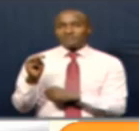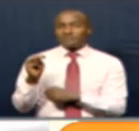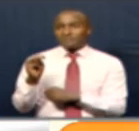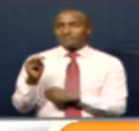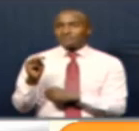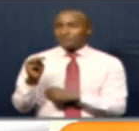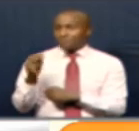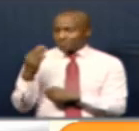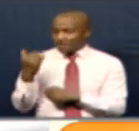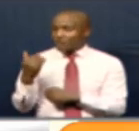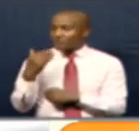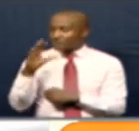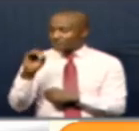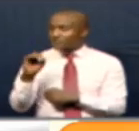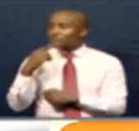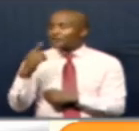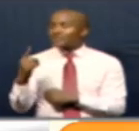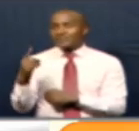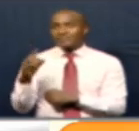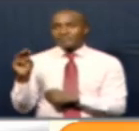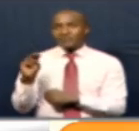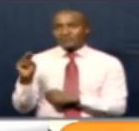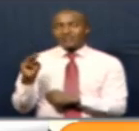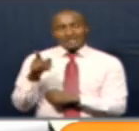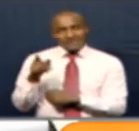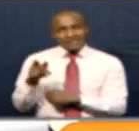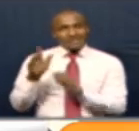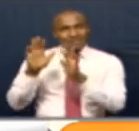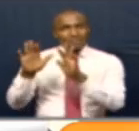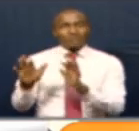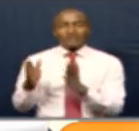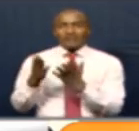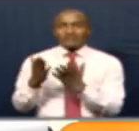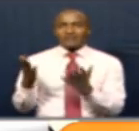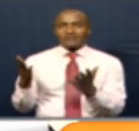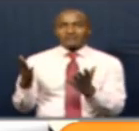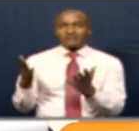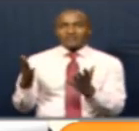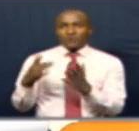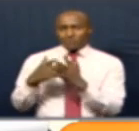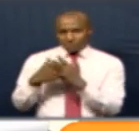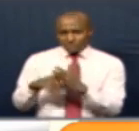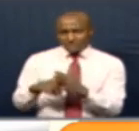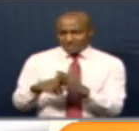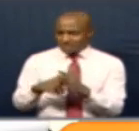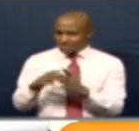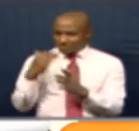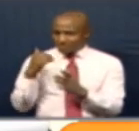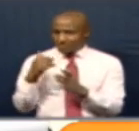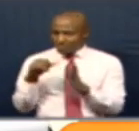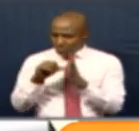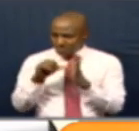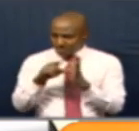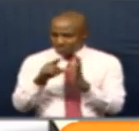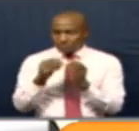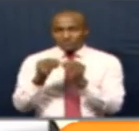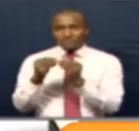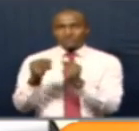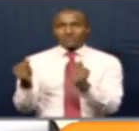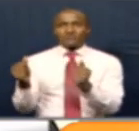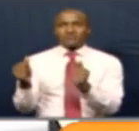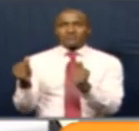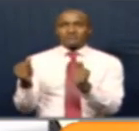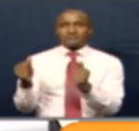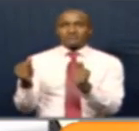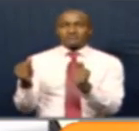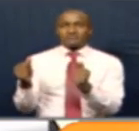those are significant things in terms of beginning to right the ship that was already looking